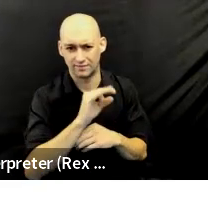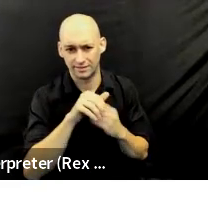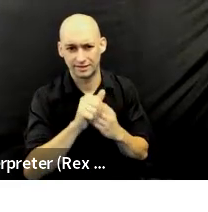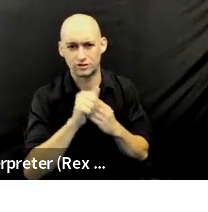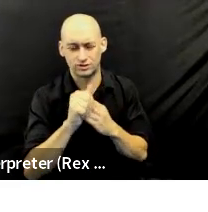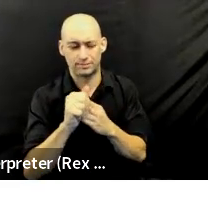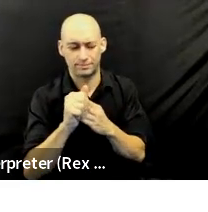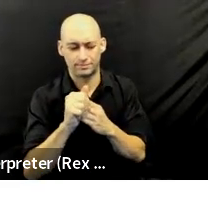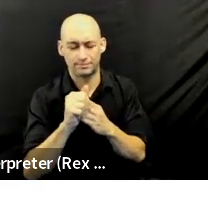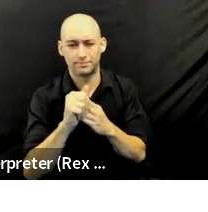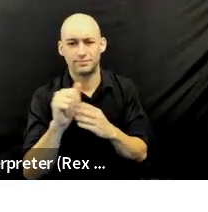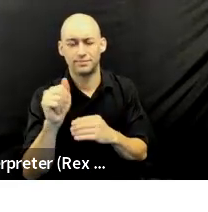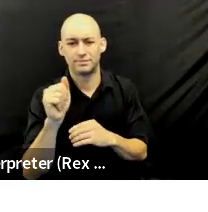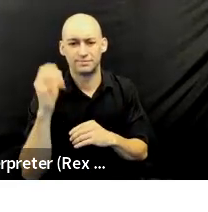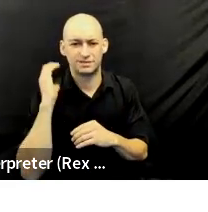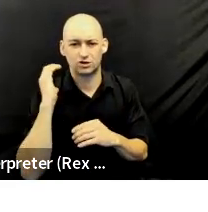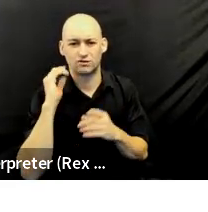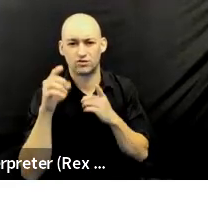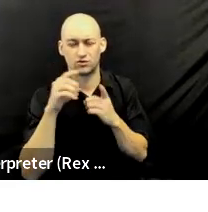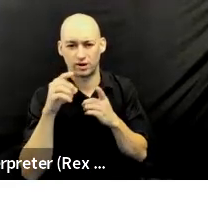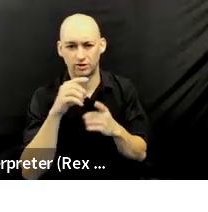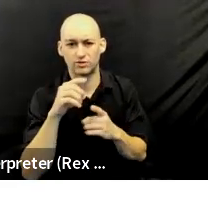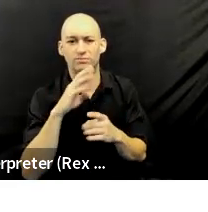the executive director, about the work that they're